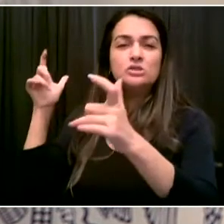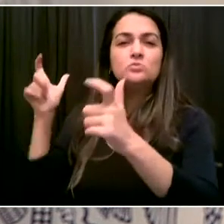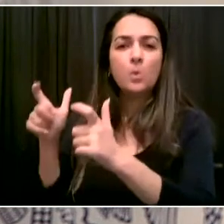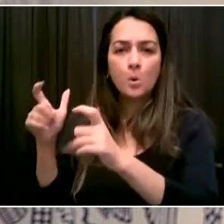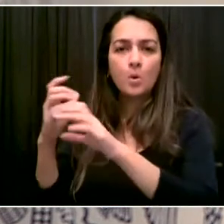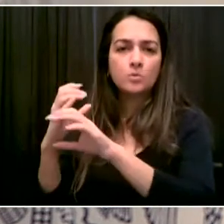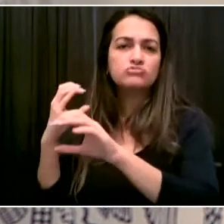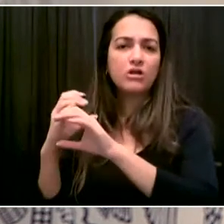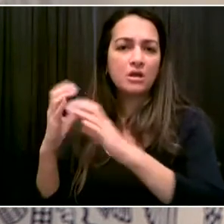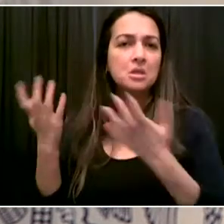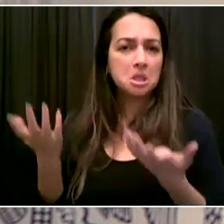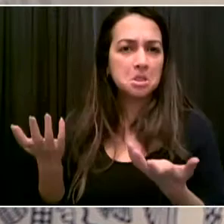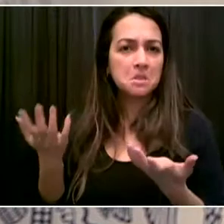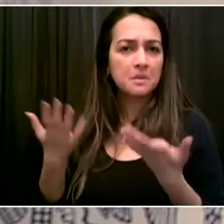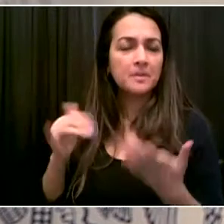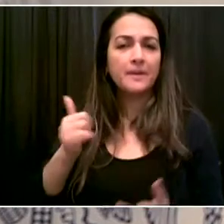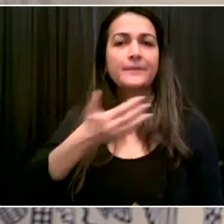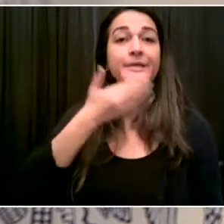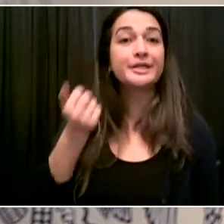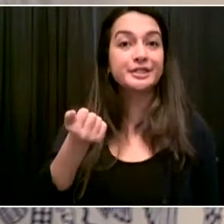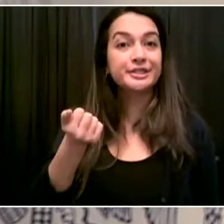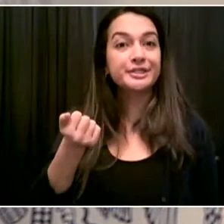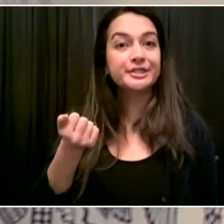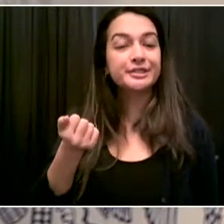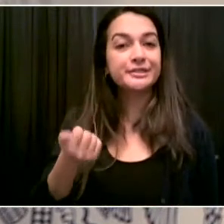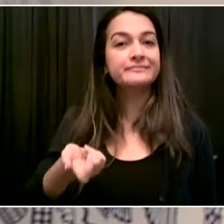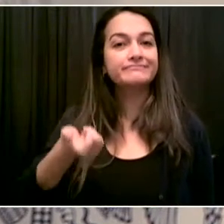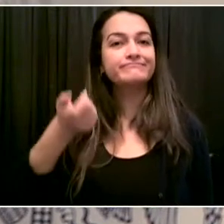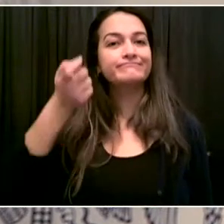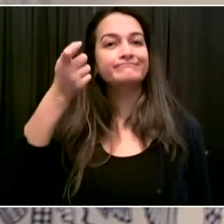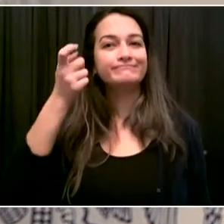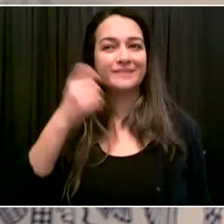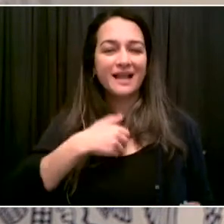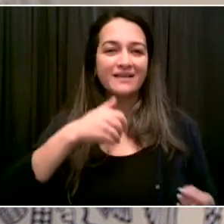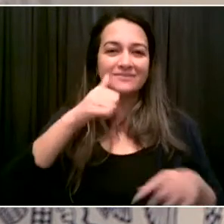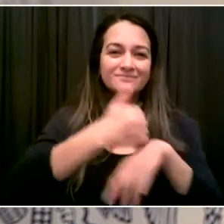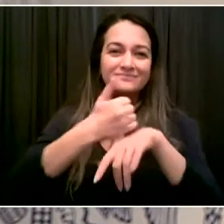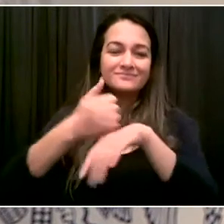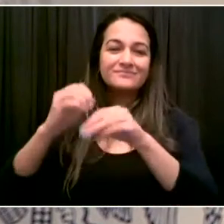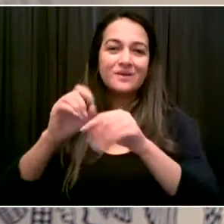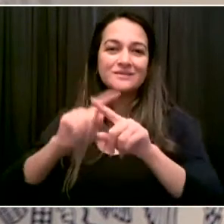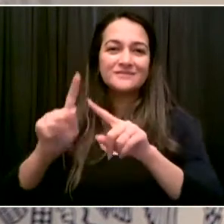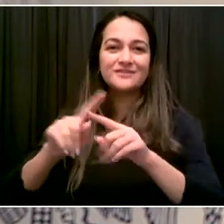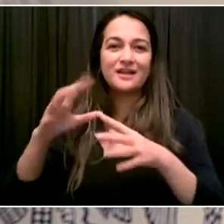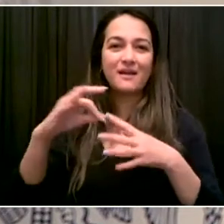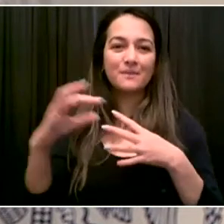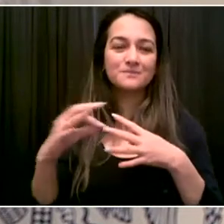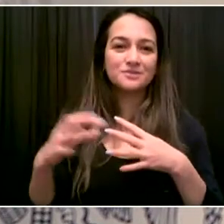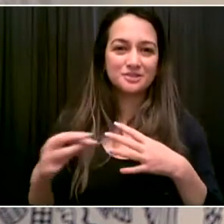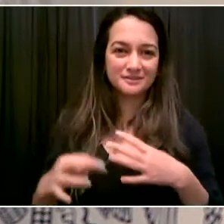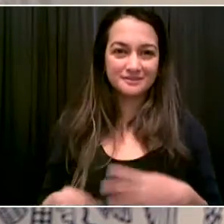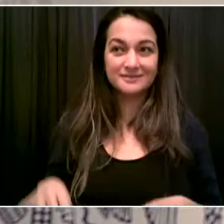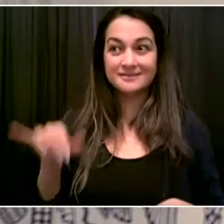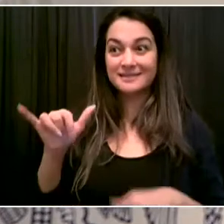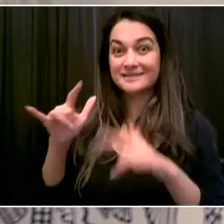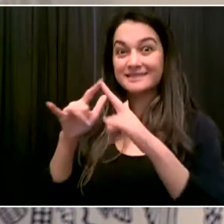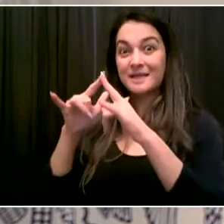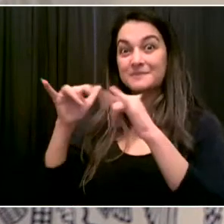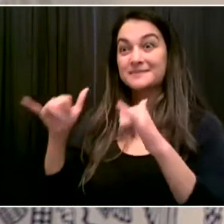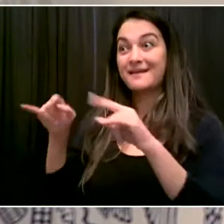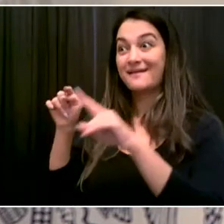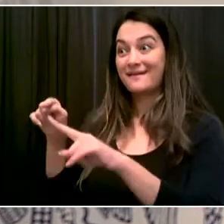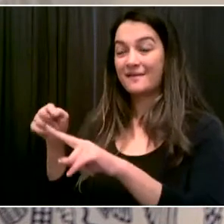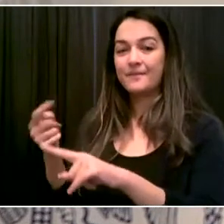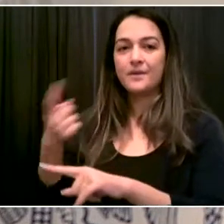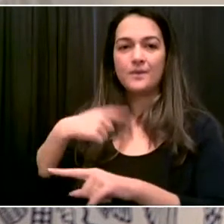But in the meantime, to have the BQE function better, to reduce the volume on it, make it work better,